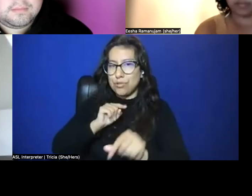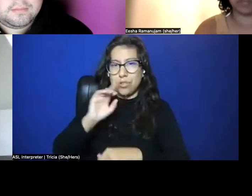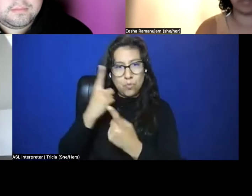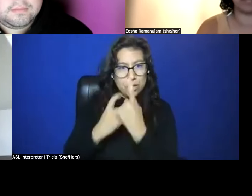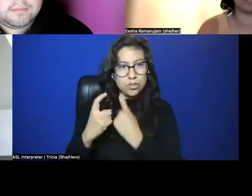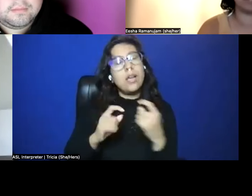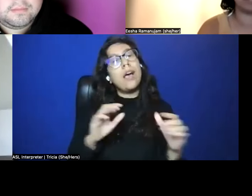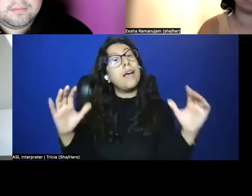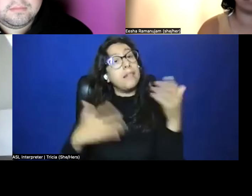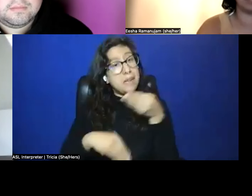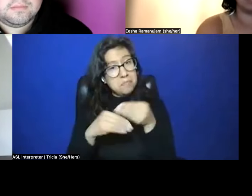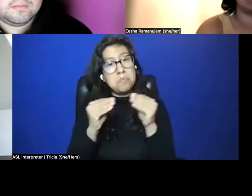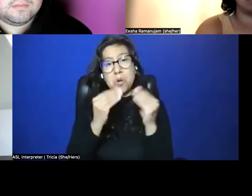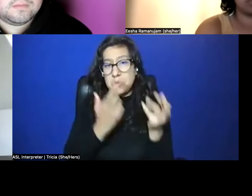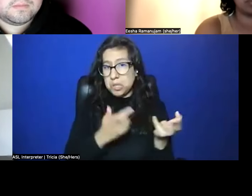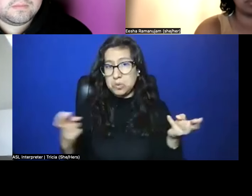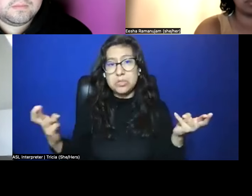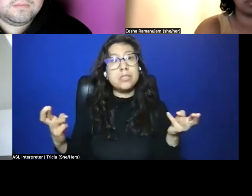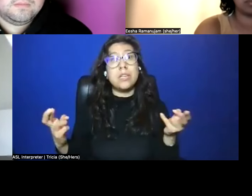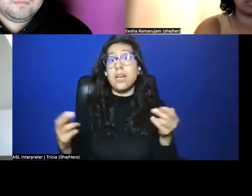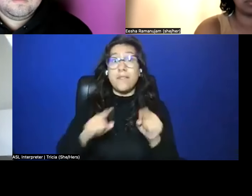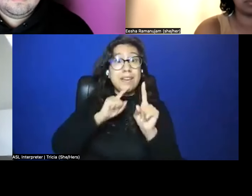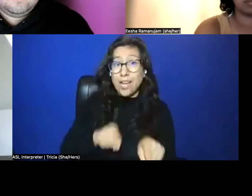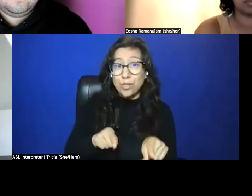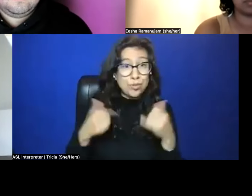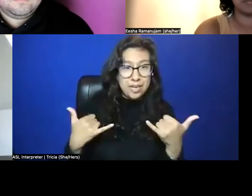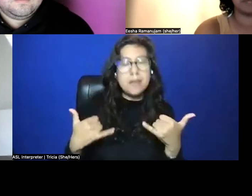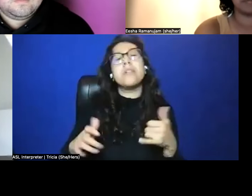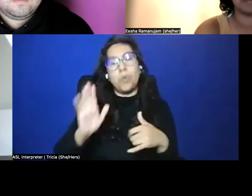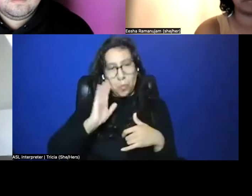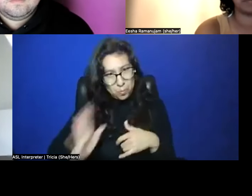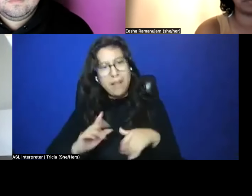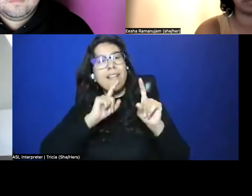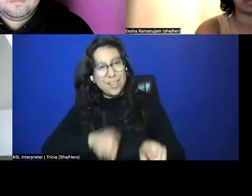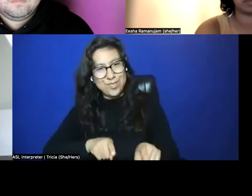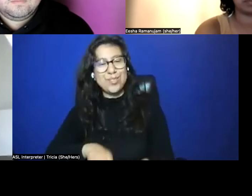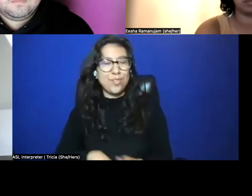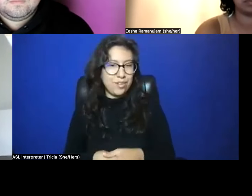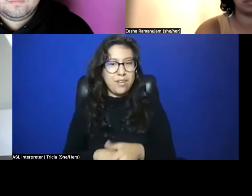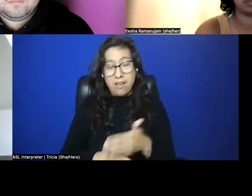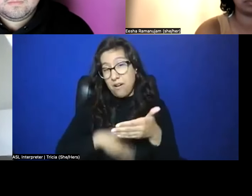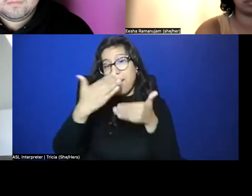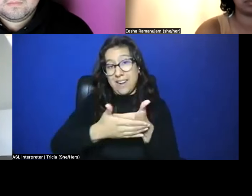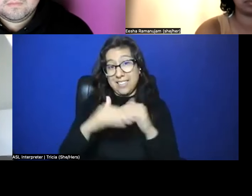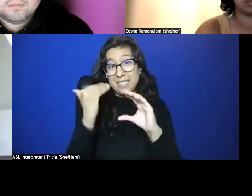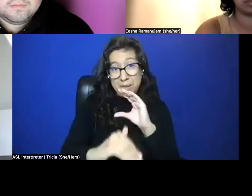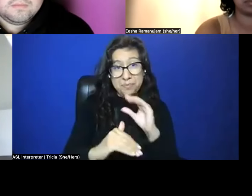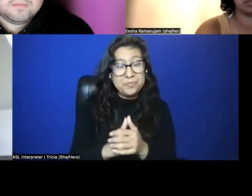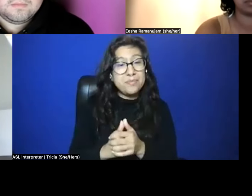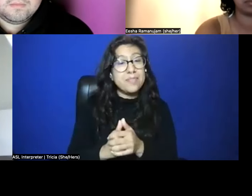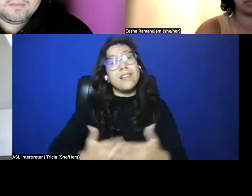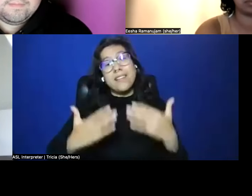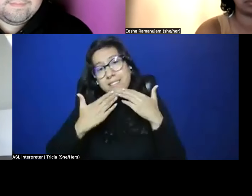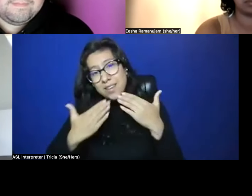additional resources. If we didn't get to your question today, it will be answered in our follow-up email. So thank you